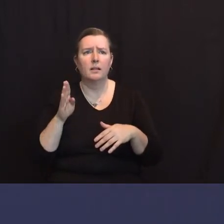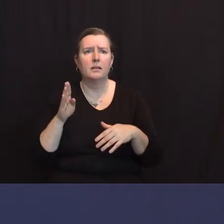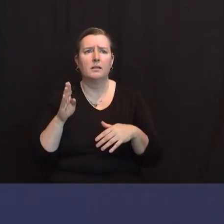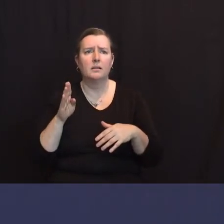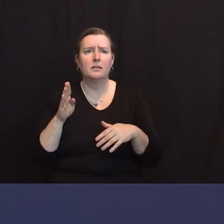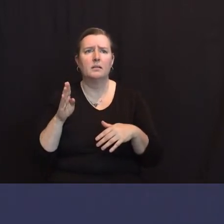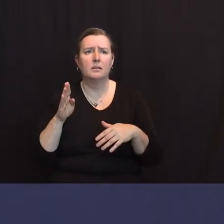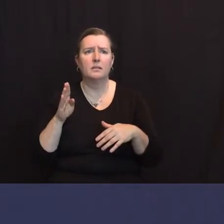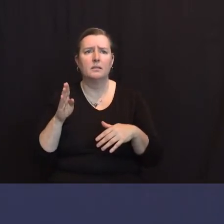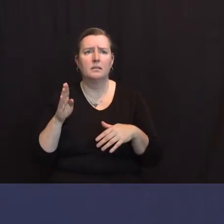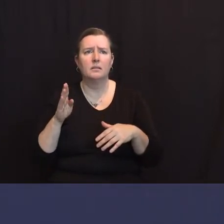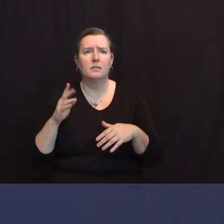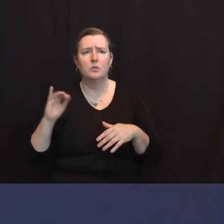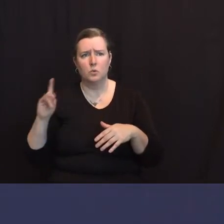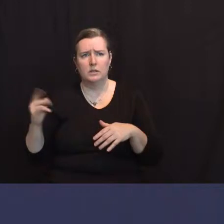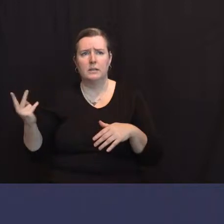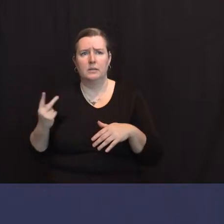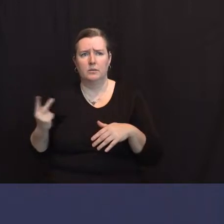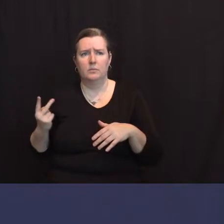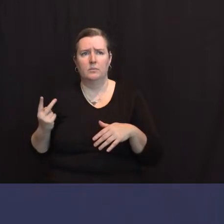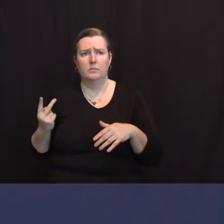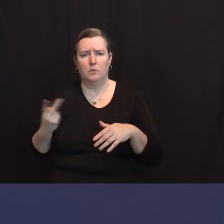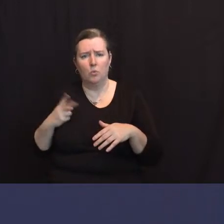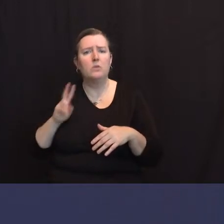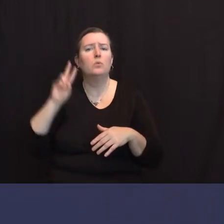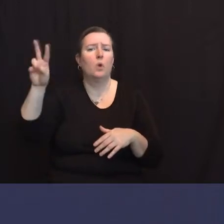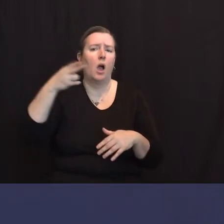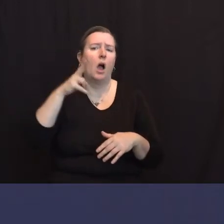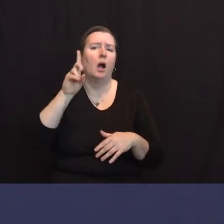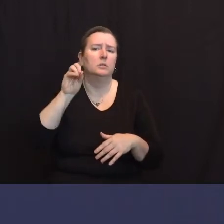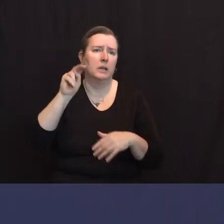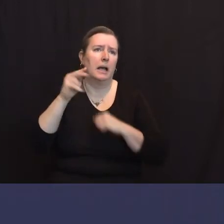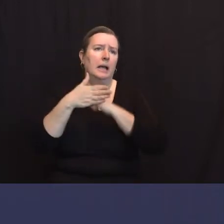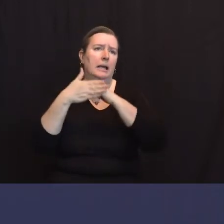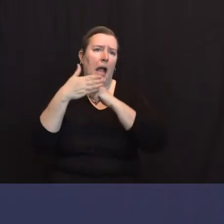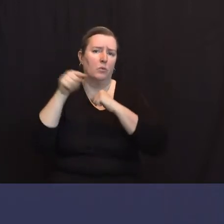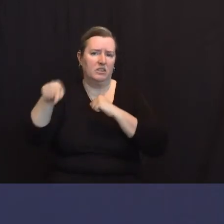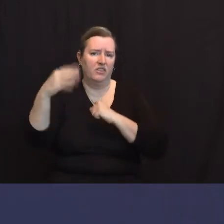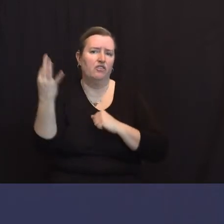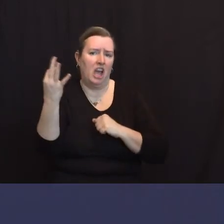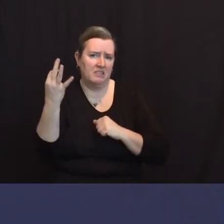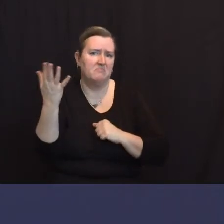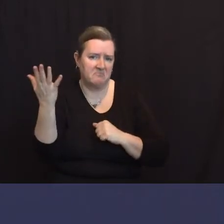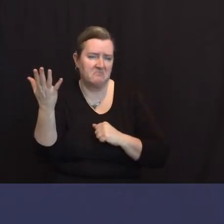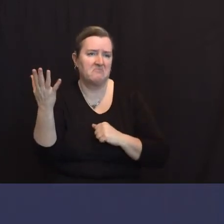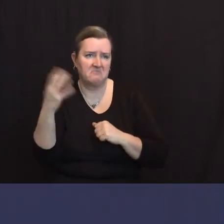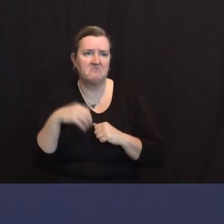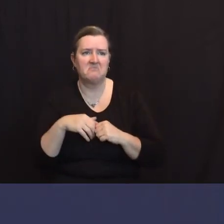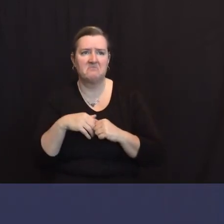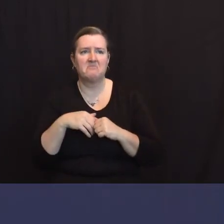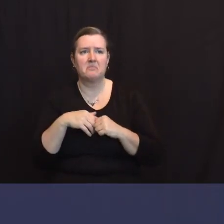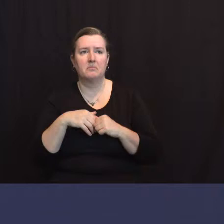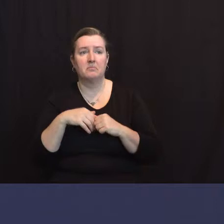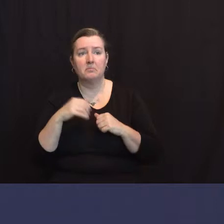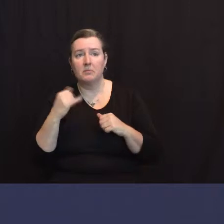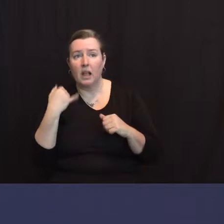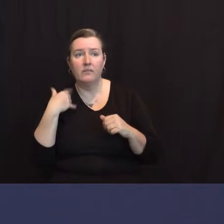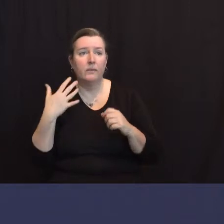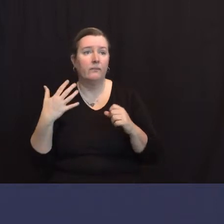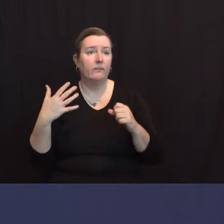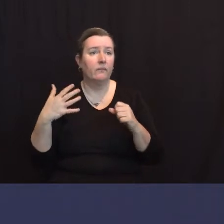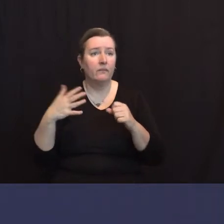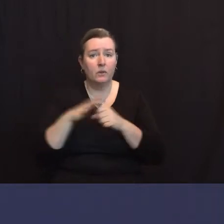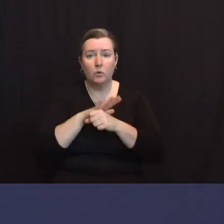And I'm not sure, given the time of day, whether or not we'll have the full COVID readout. We will endeavor to give that at that